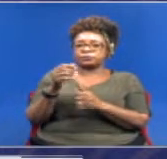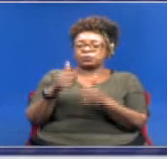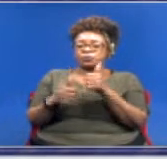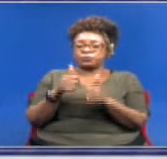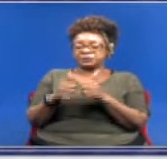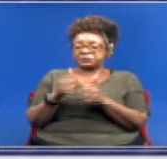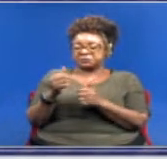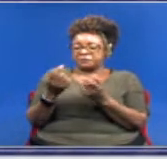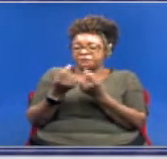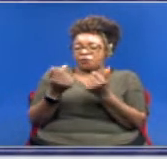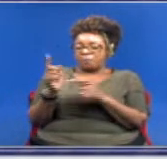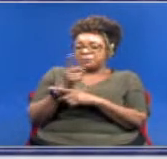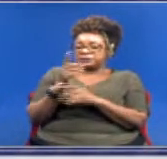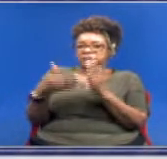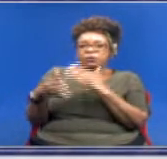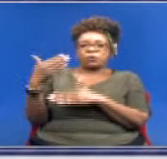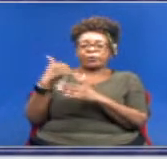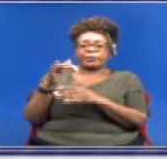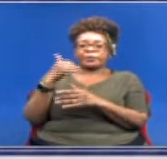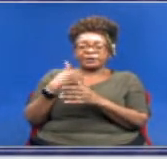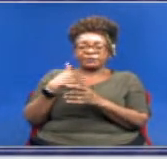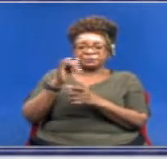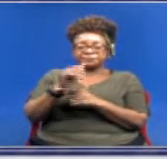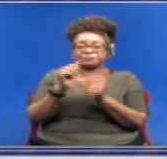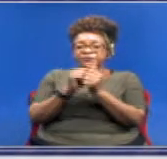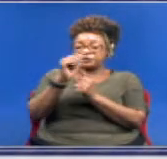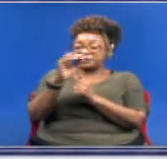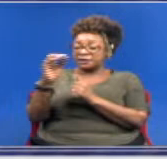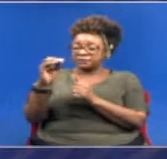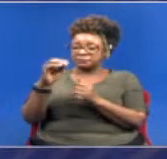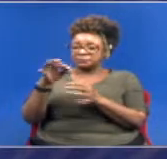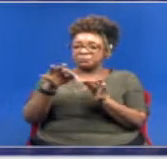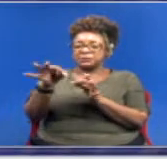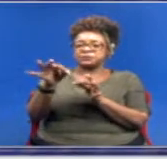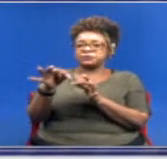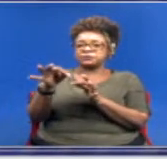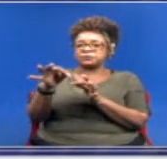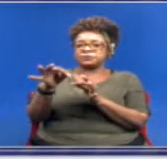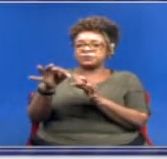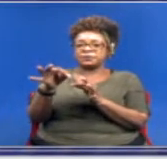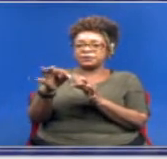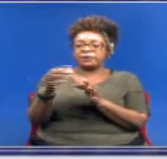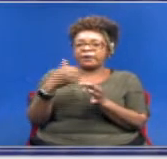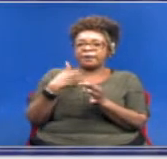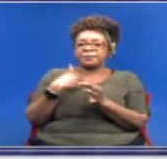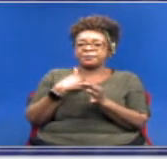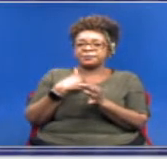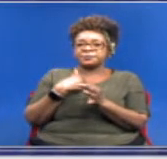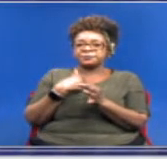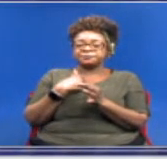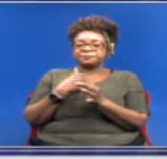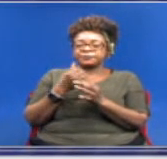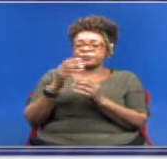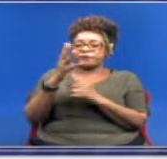ago. And Kipyegon, who holds the world records in 1500 meters and 5000 meters, clocked 4 minutes and